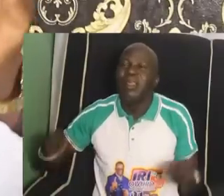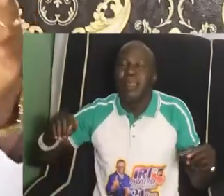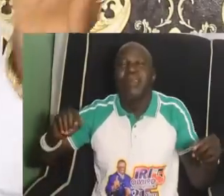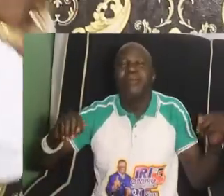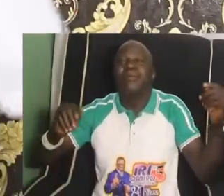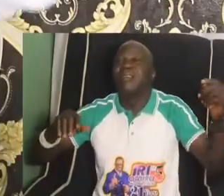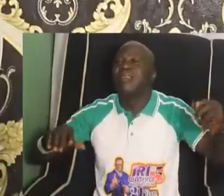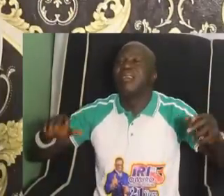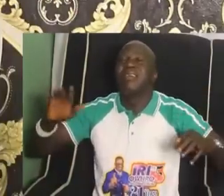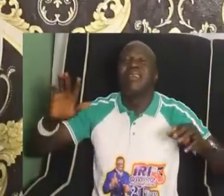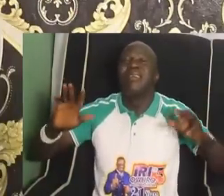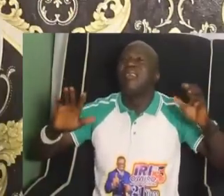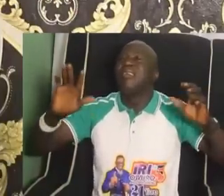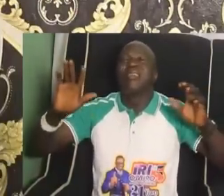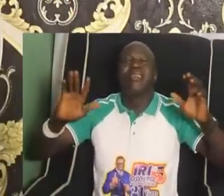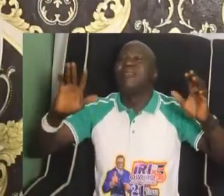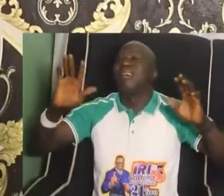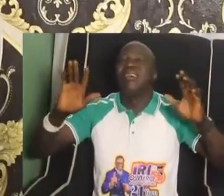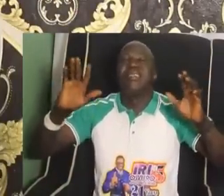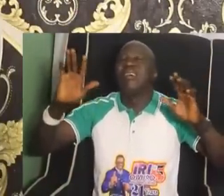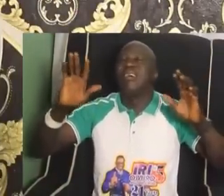Igwe,